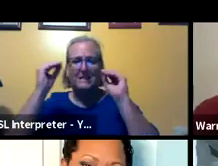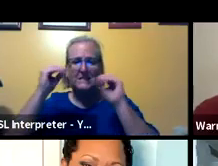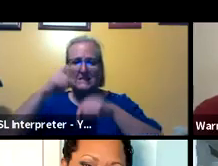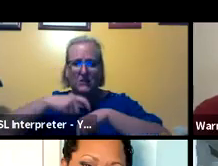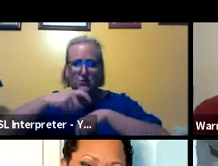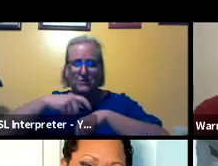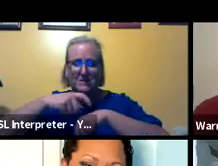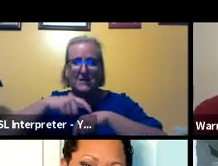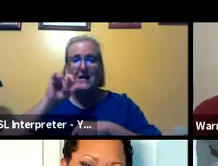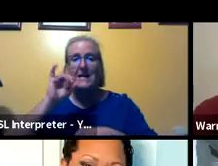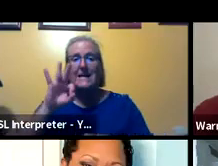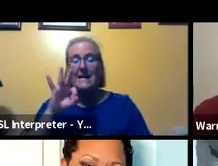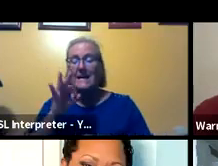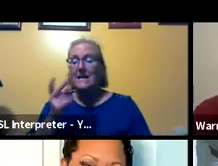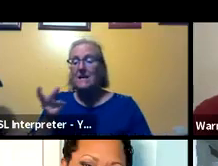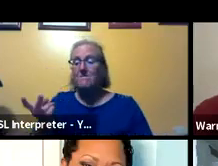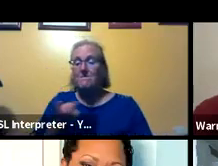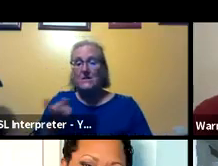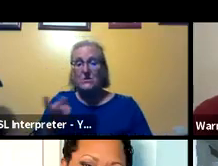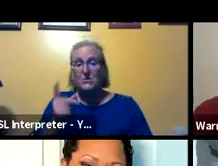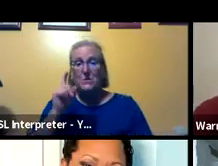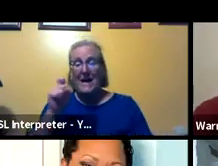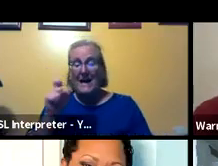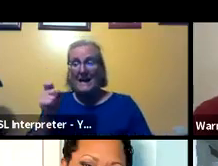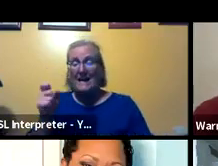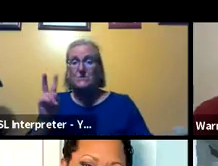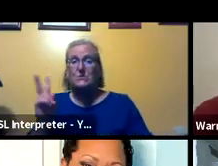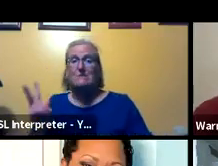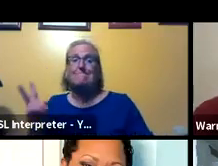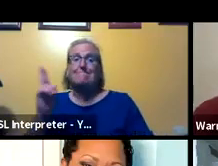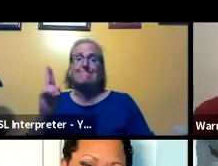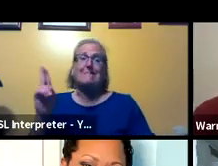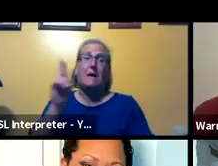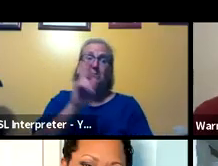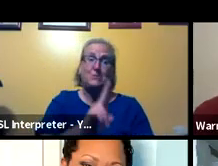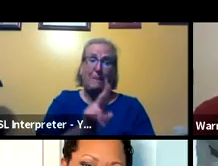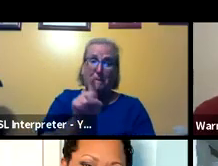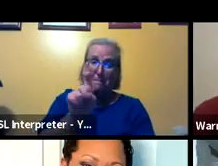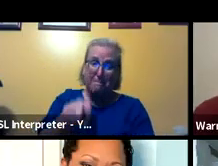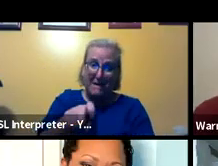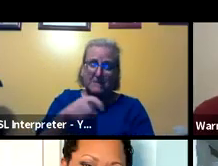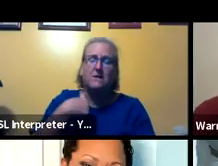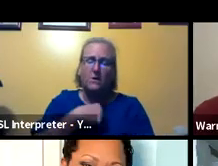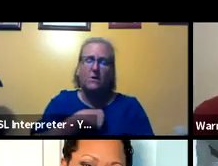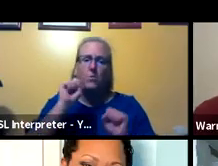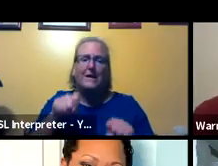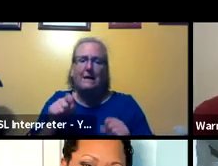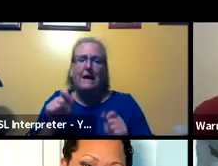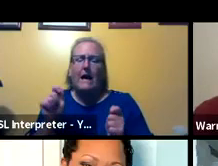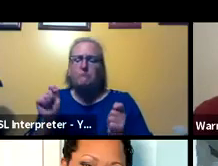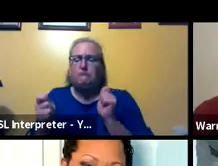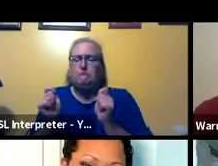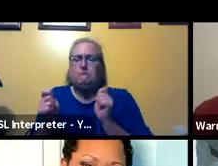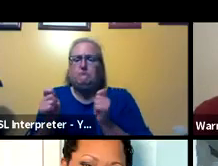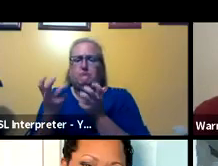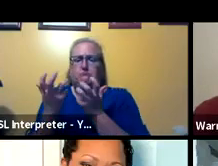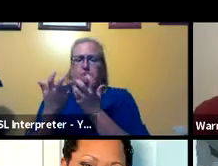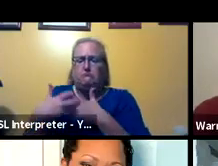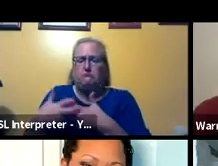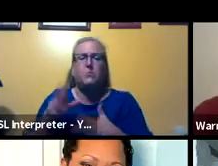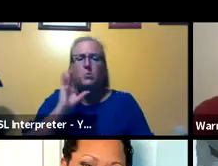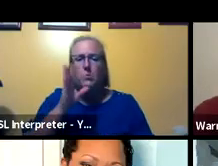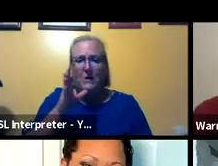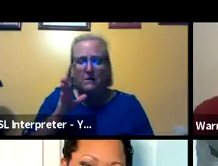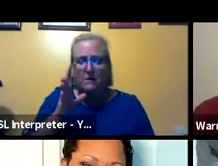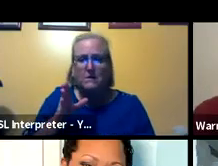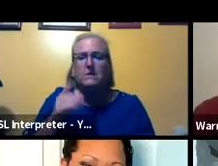two students really need to come to school together, which some families do have, we can accommodate them if they arrive to school early. So we have some before